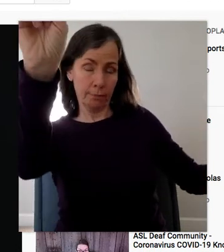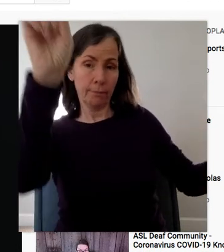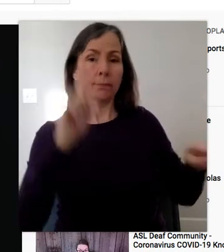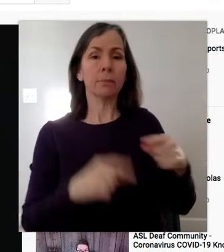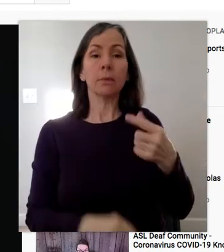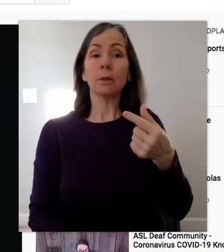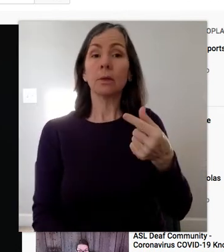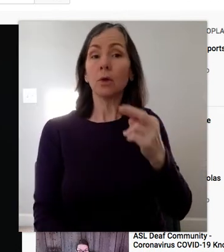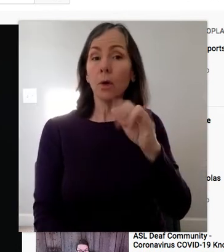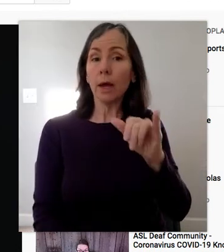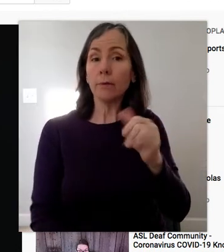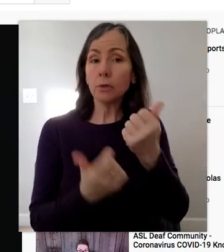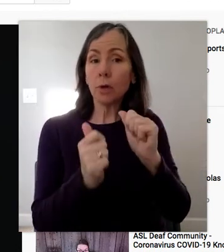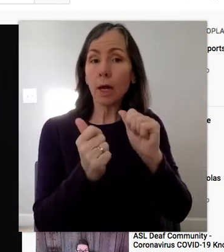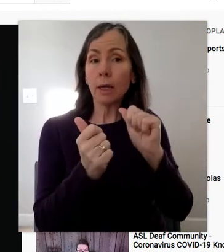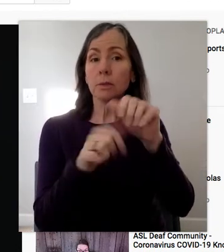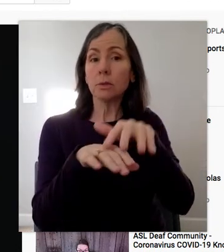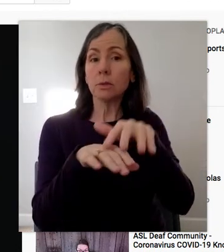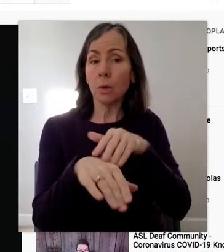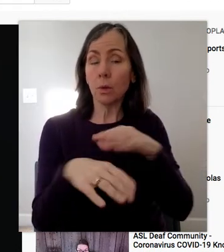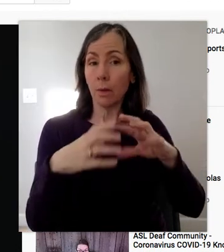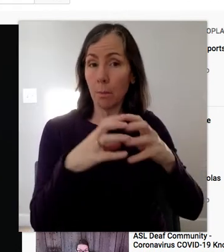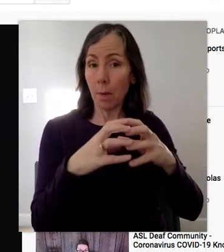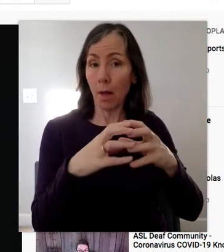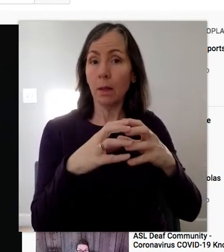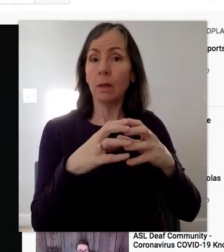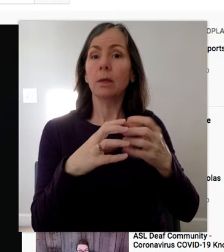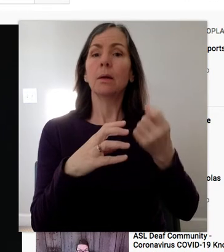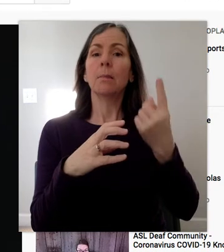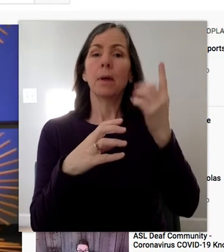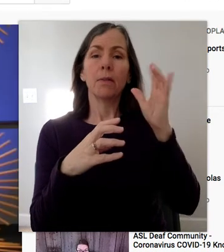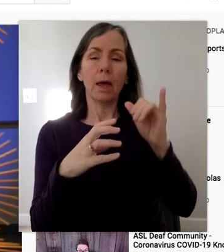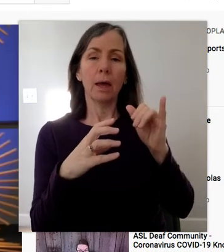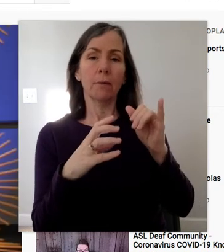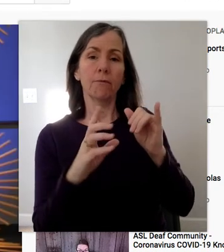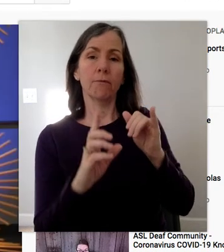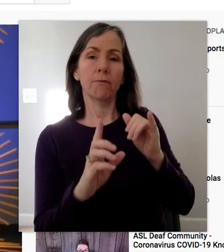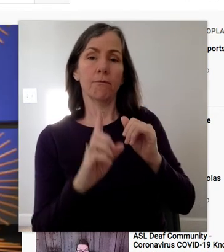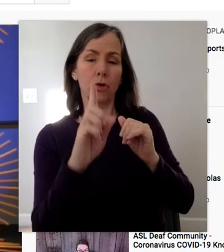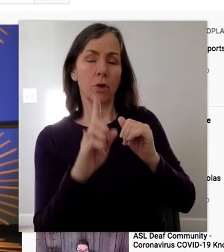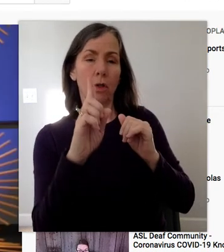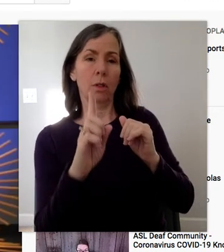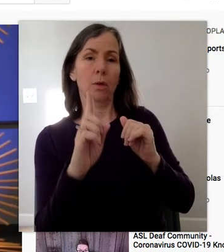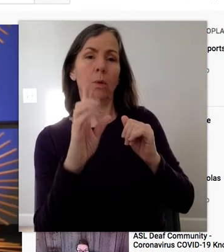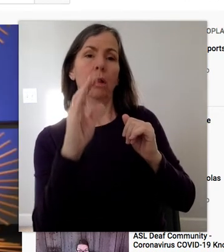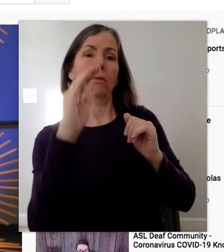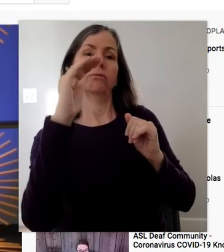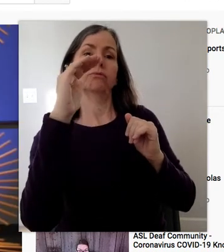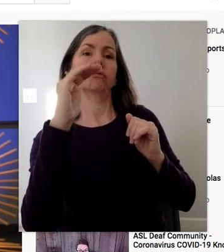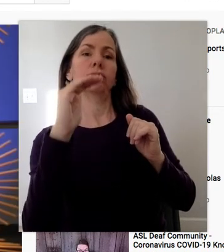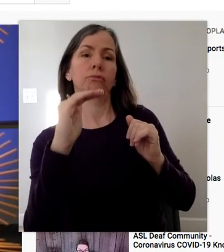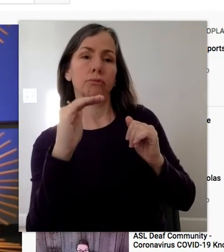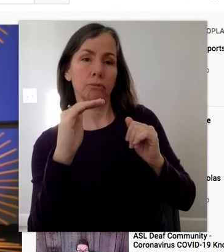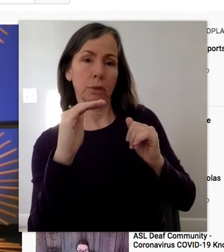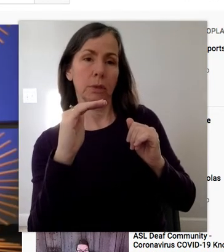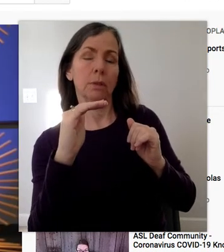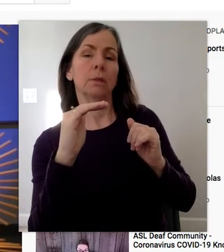vertical velocity vector gets smaller. Gravity is acting on it from the instant that it leaves the player's